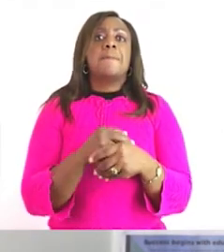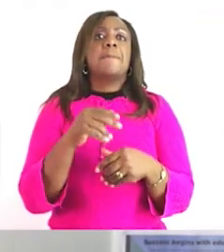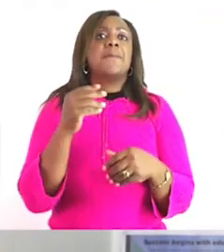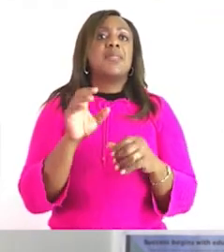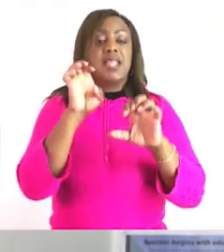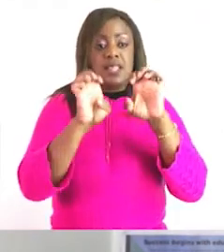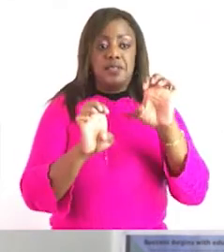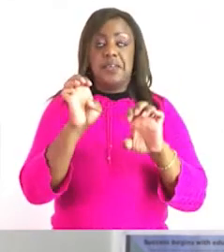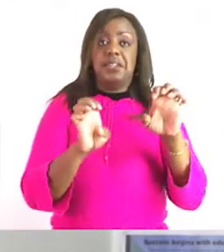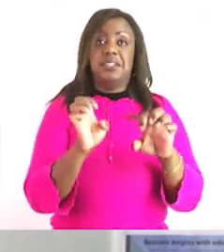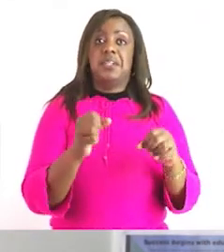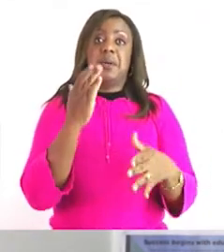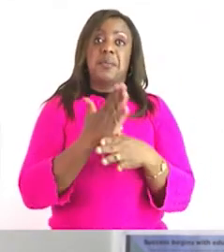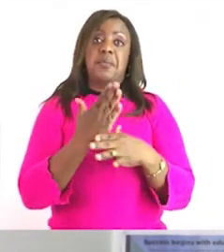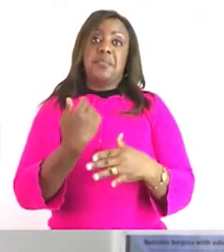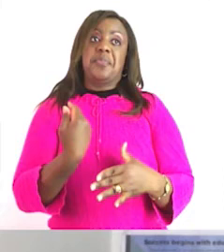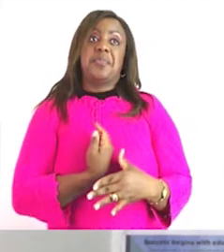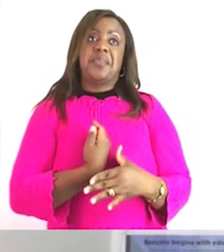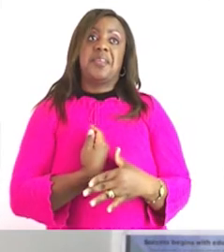to evaluating my work, I would say